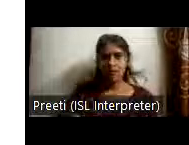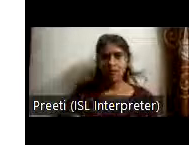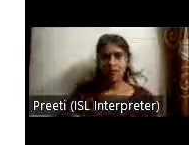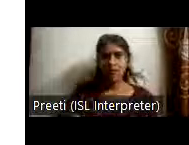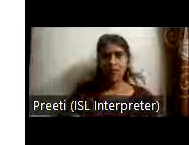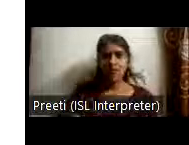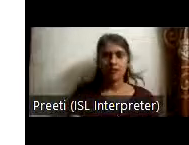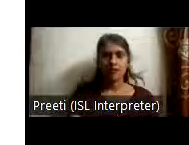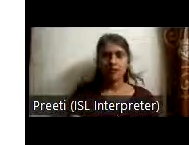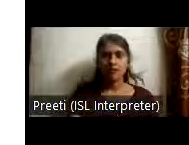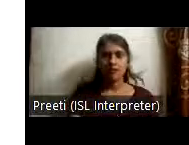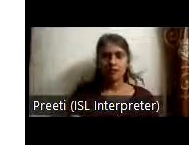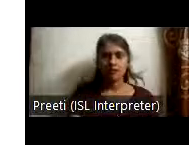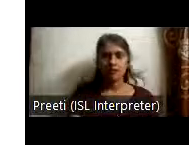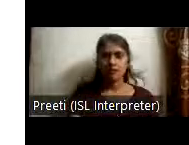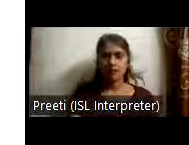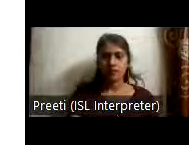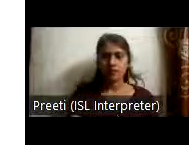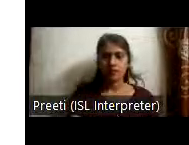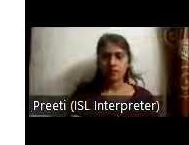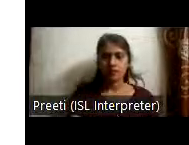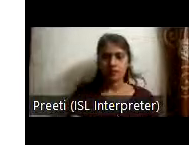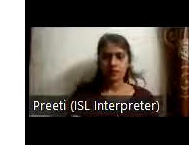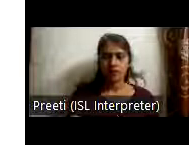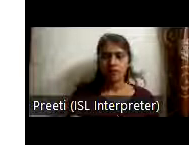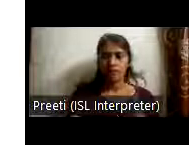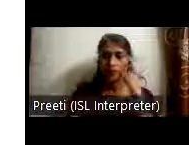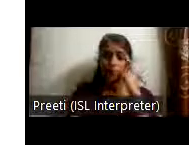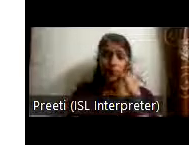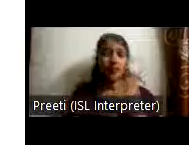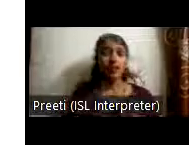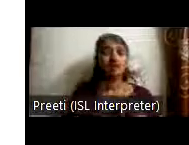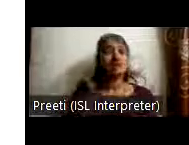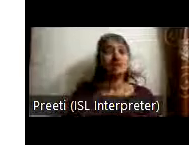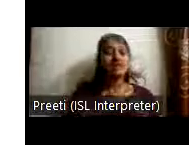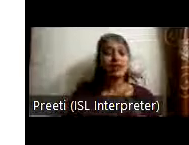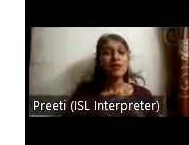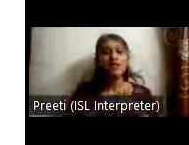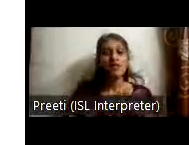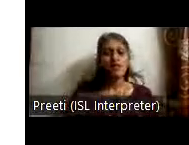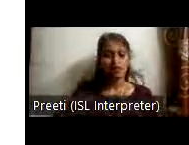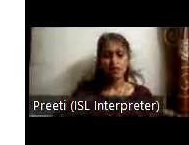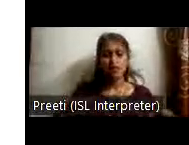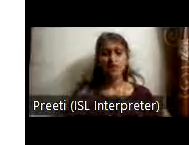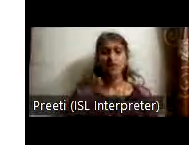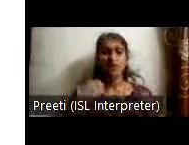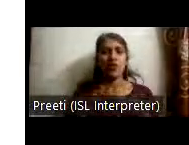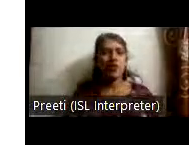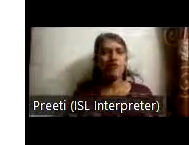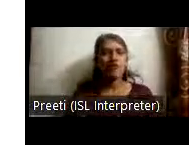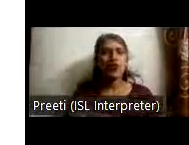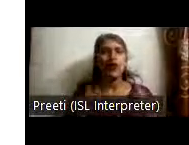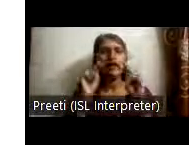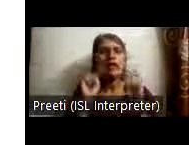certain height, it becomes difficult for somebody on a wheelchair to reach up to. Floor finishes, specifically